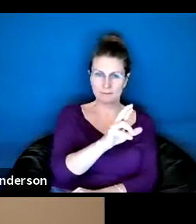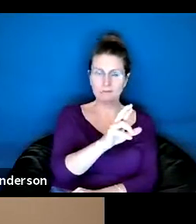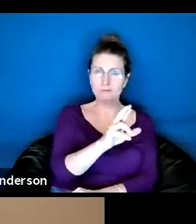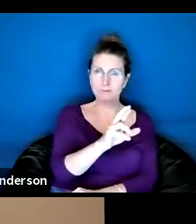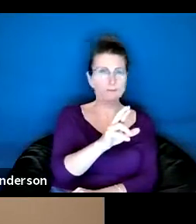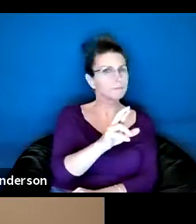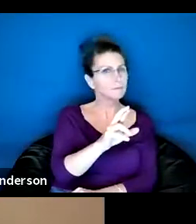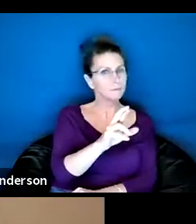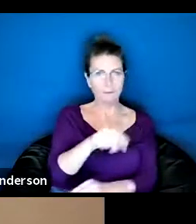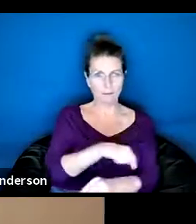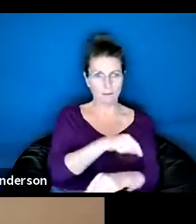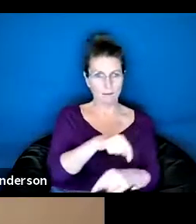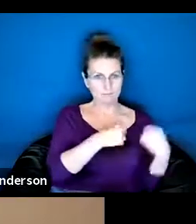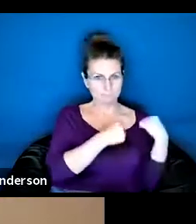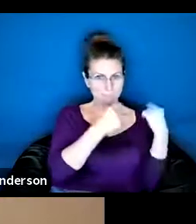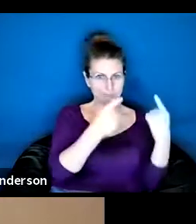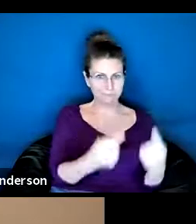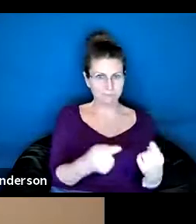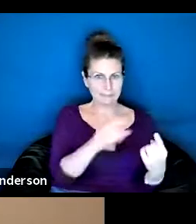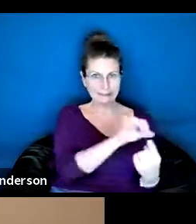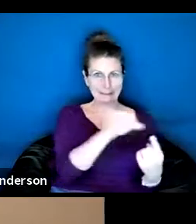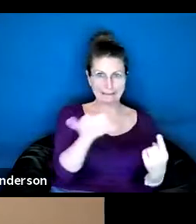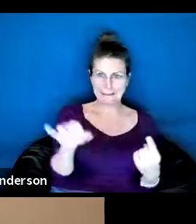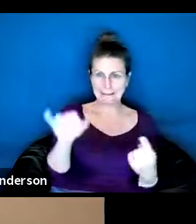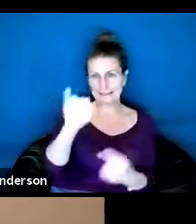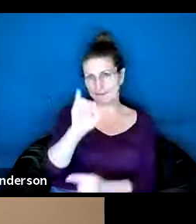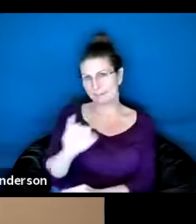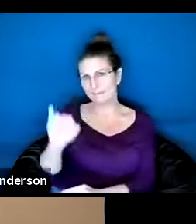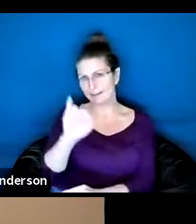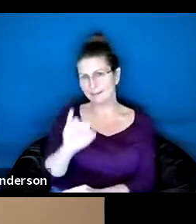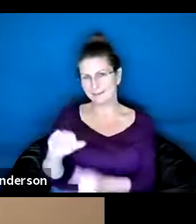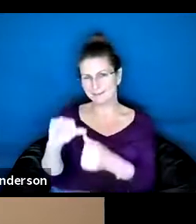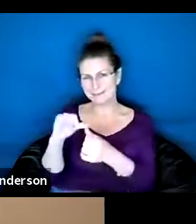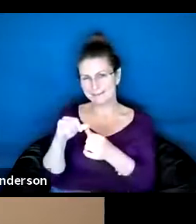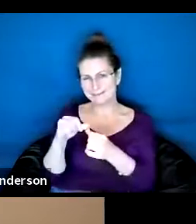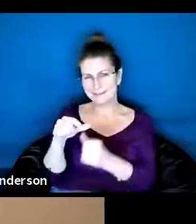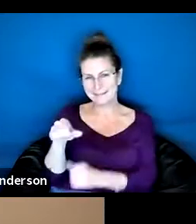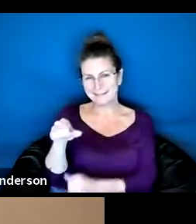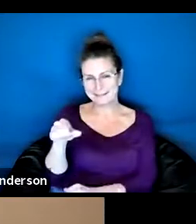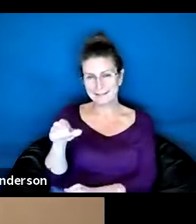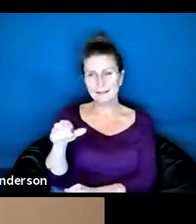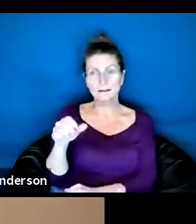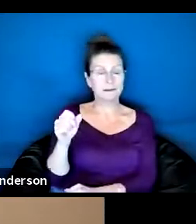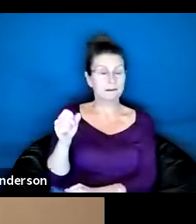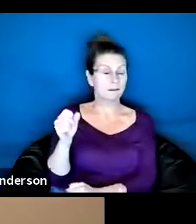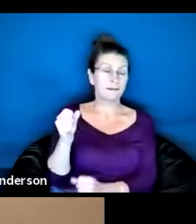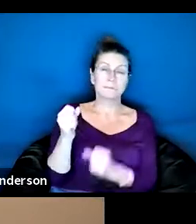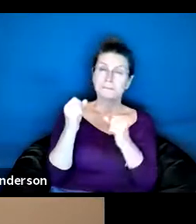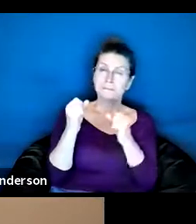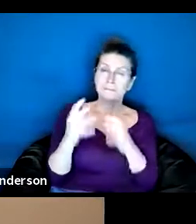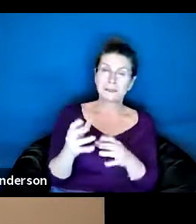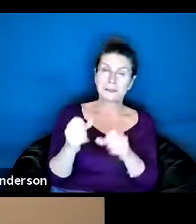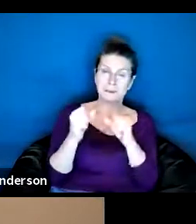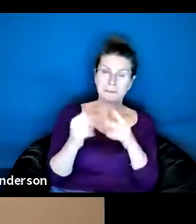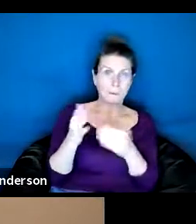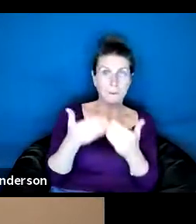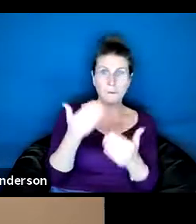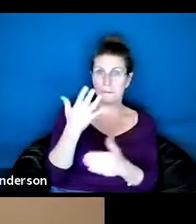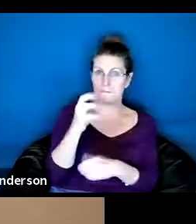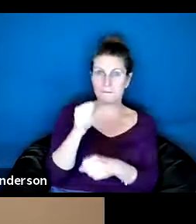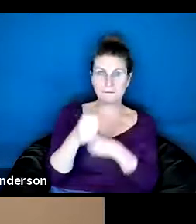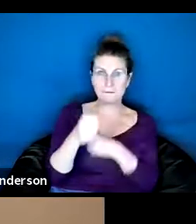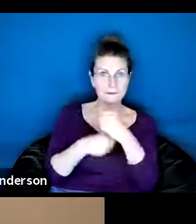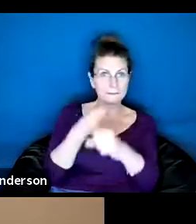known about antimicrobials, and so this is a decades-old problem, as Peter flags. But I think